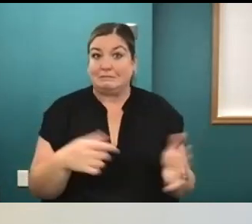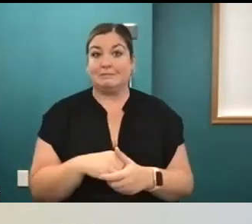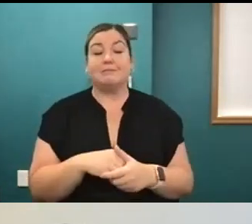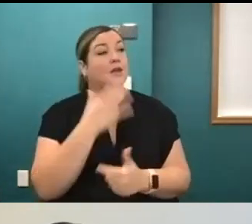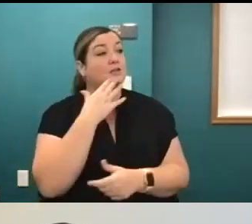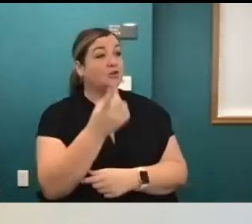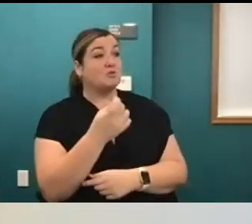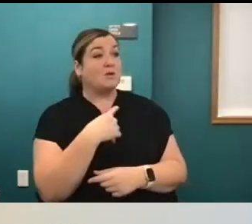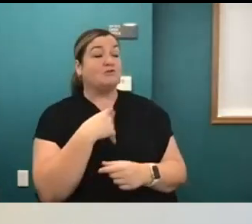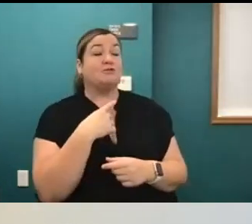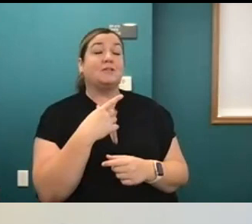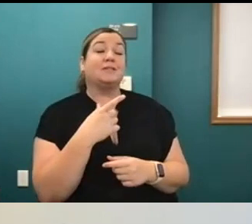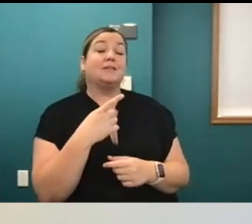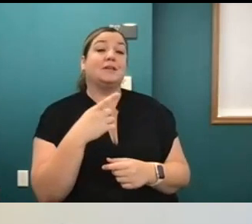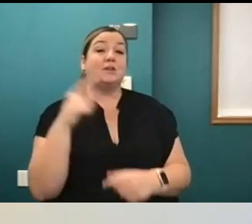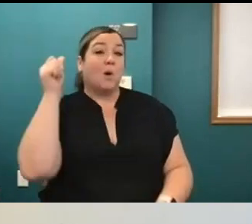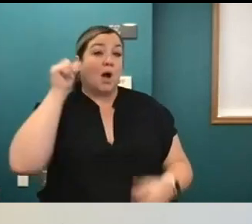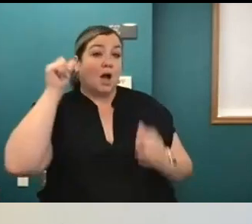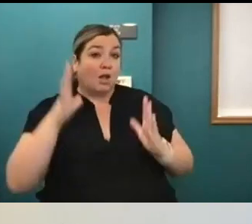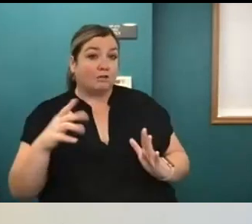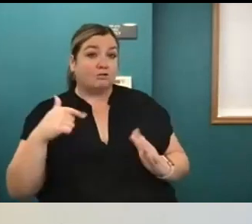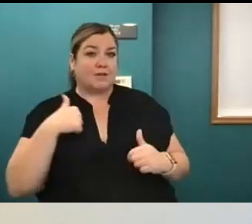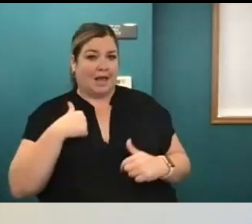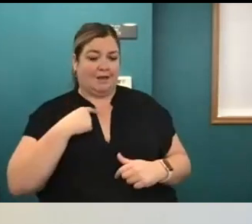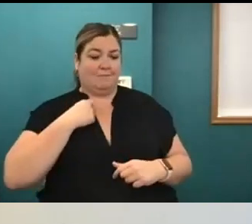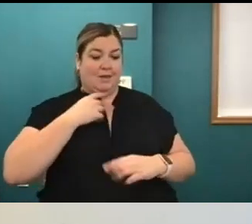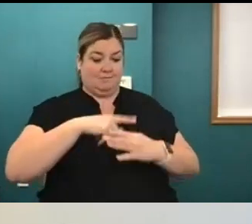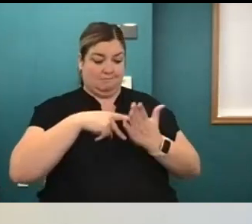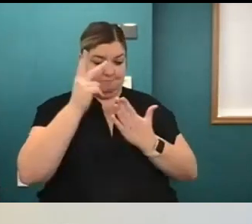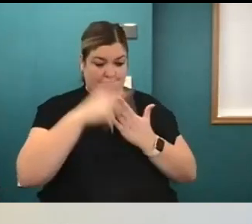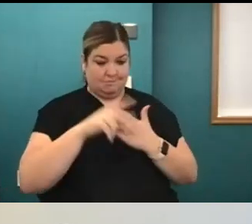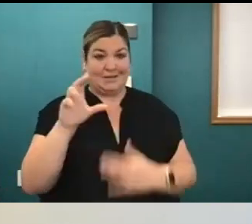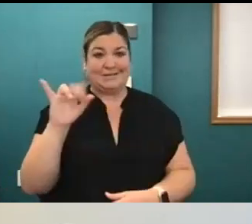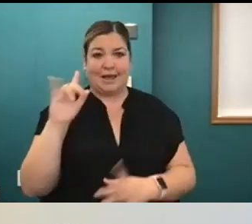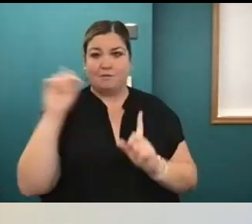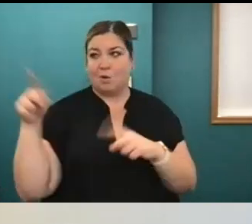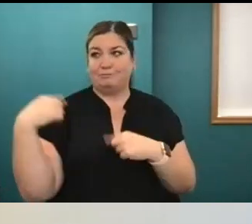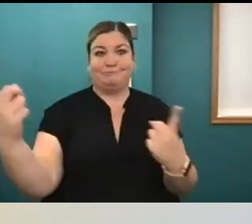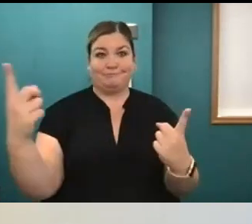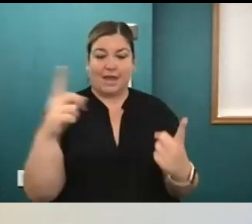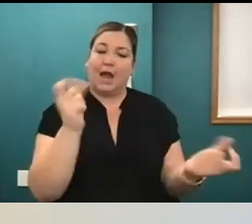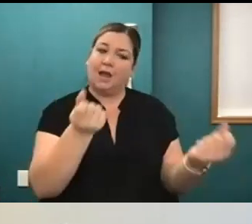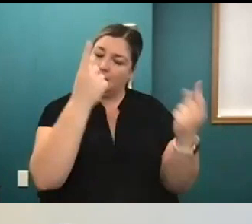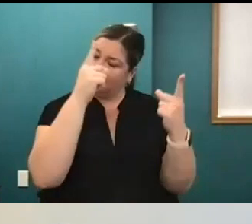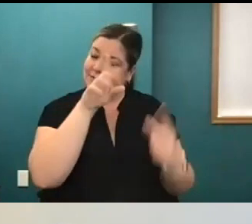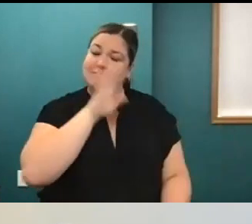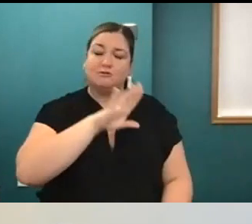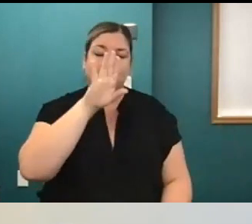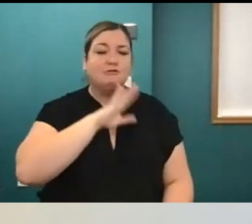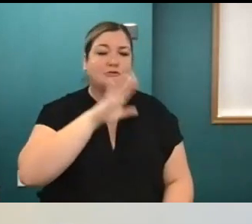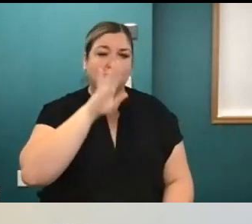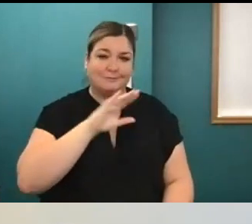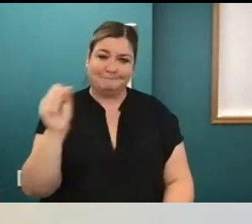question. So as an audiologist who's been programming CIs for a while, I can very much relate to those frustrations. It